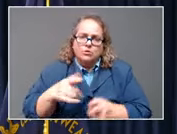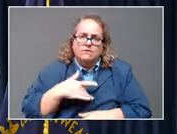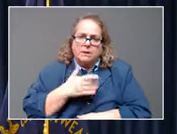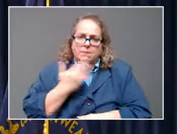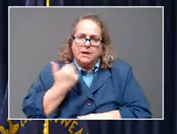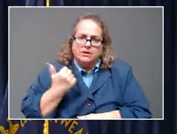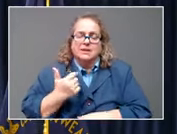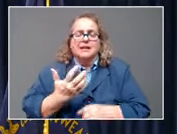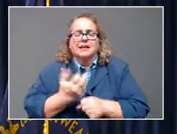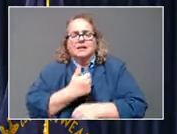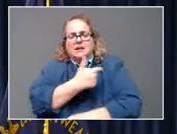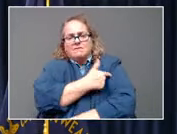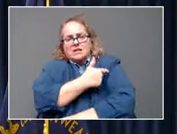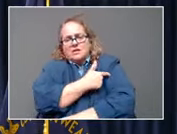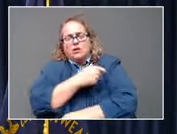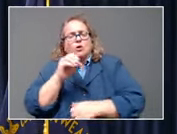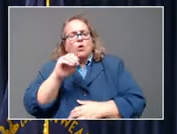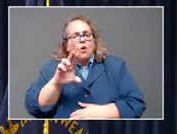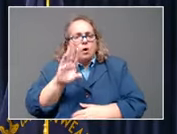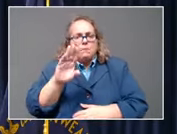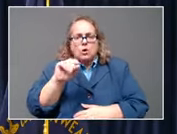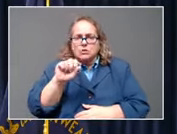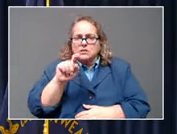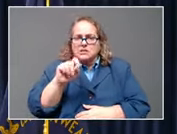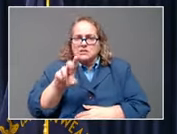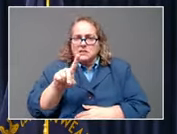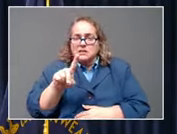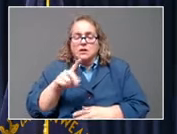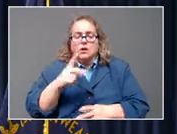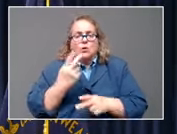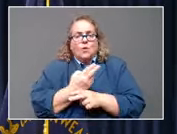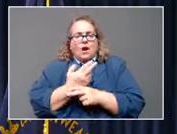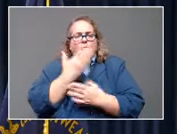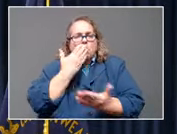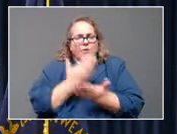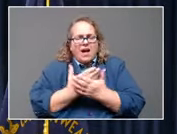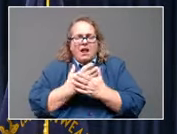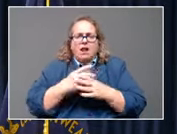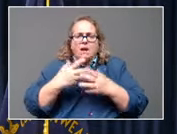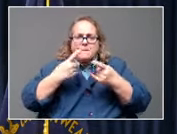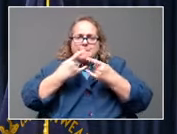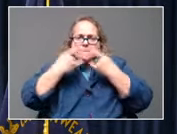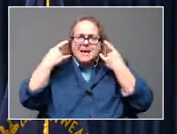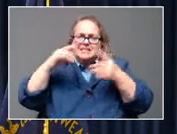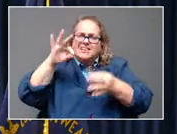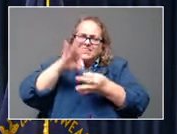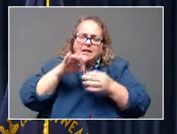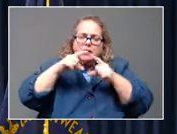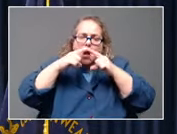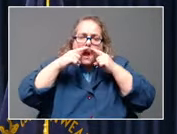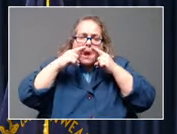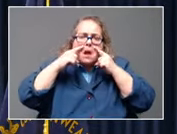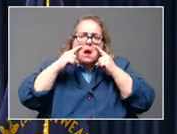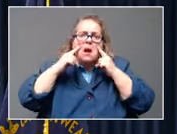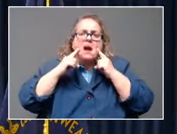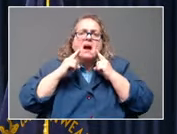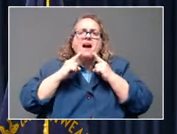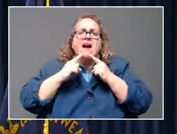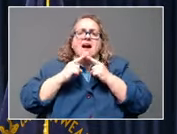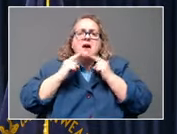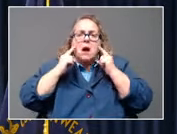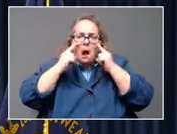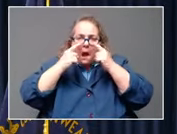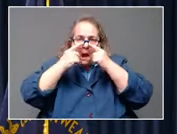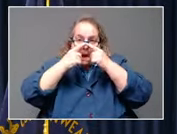or boosted if eligible. Wear a well-fitting mask at all times when indoors in public places such as school, work, stores,